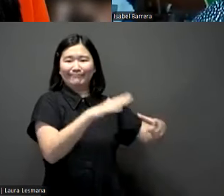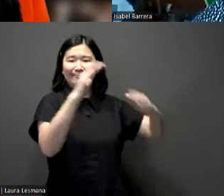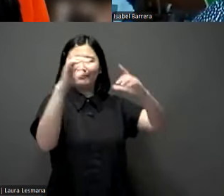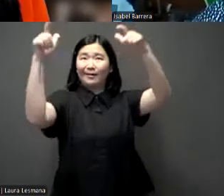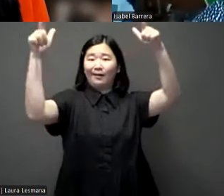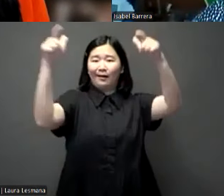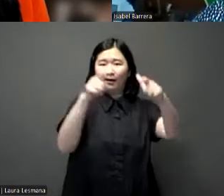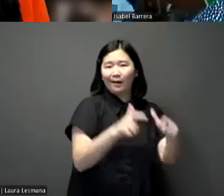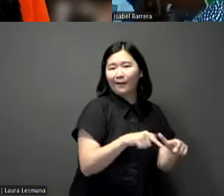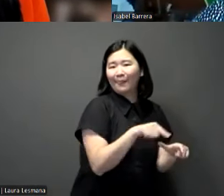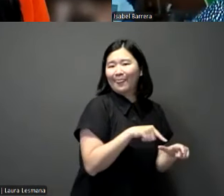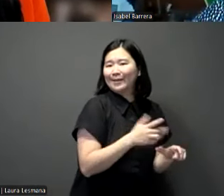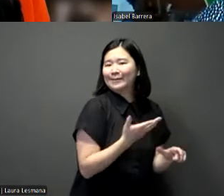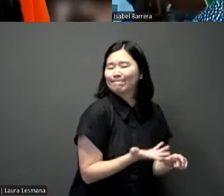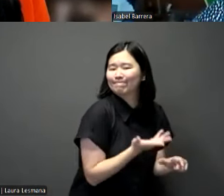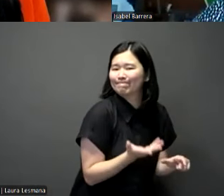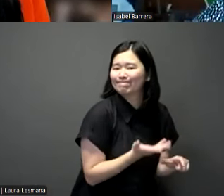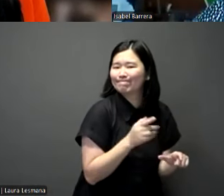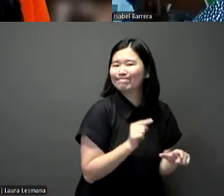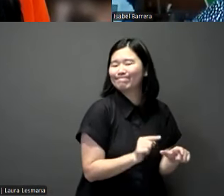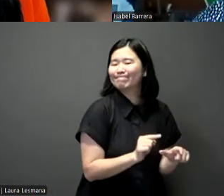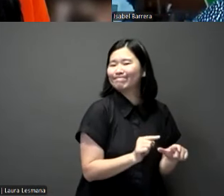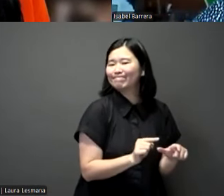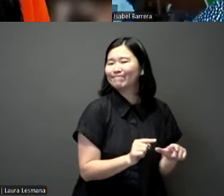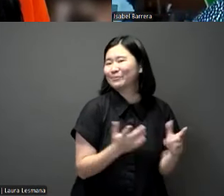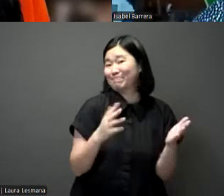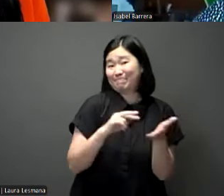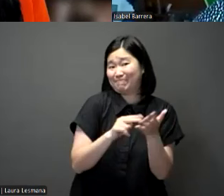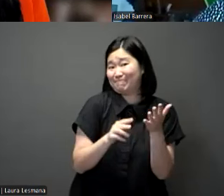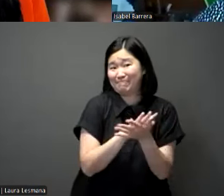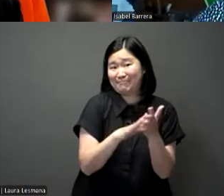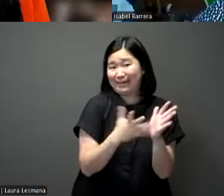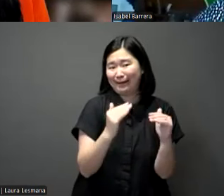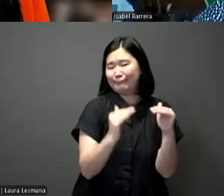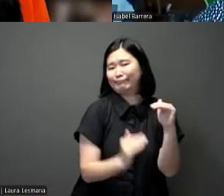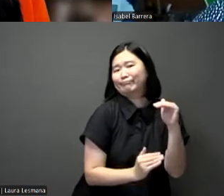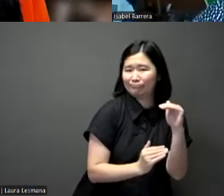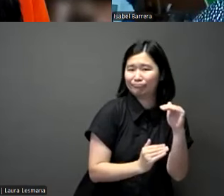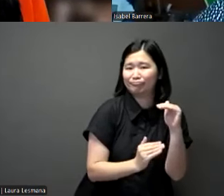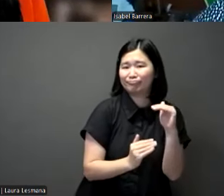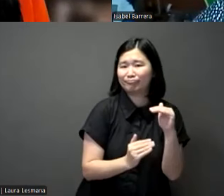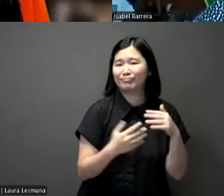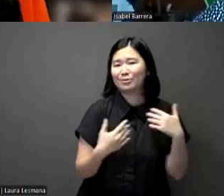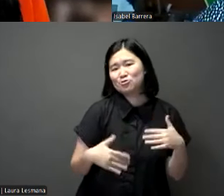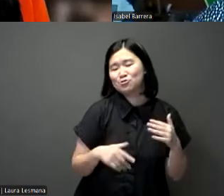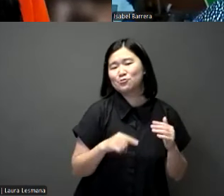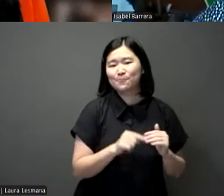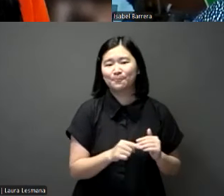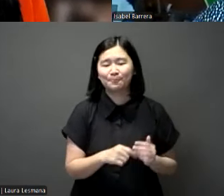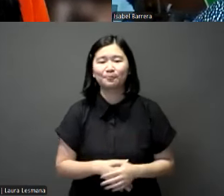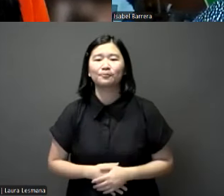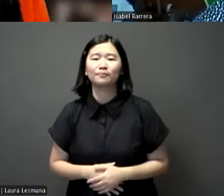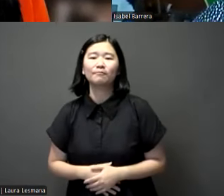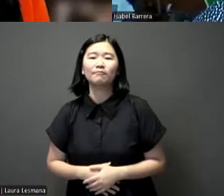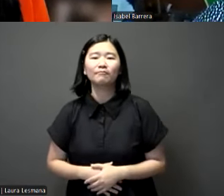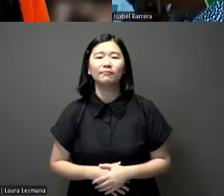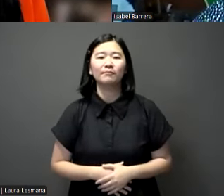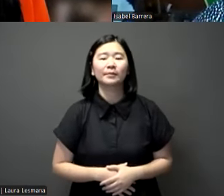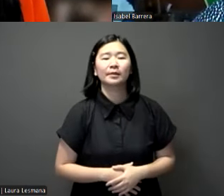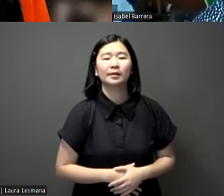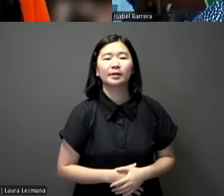Thank you, Dr. Pereira. I think on your next question. So first of all, I actually just want to say thank you so much for the webinar. Gracias a la